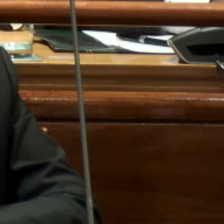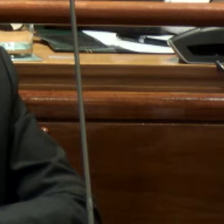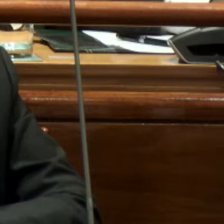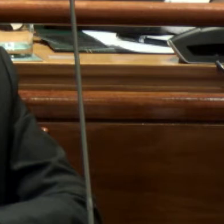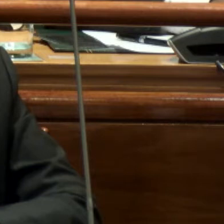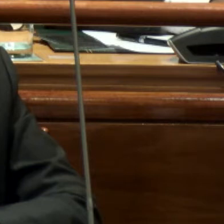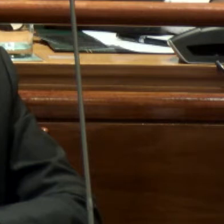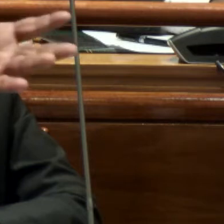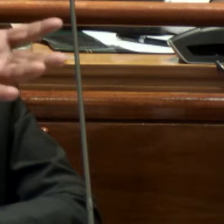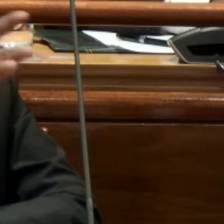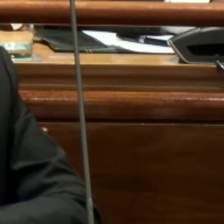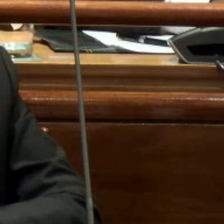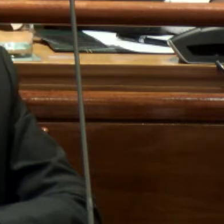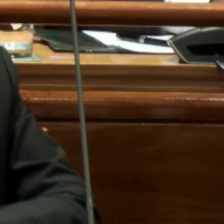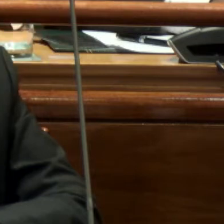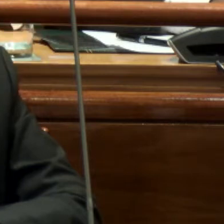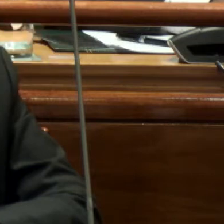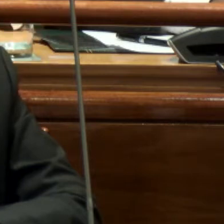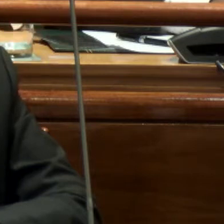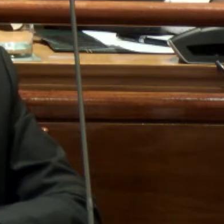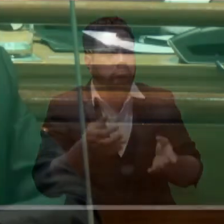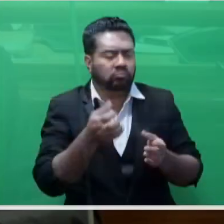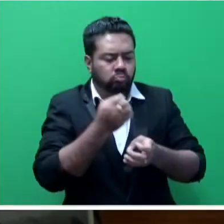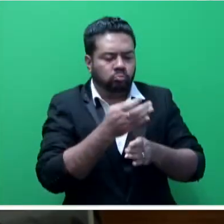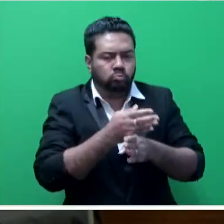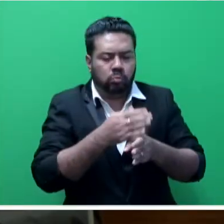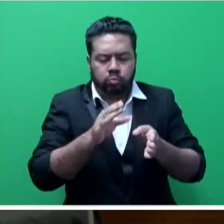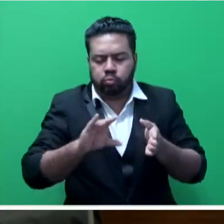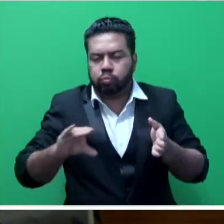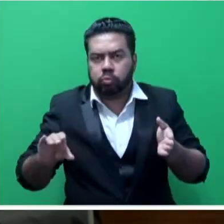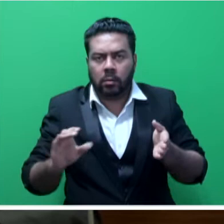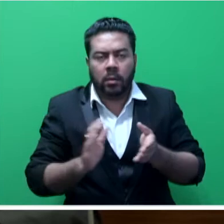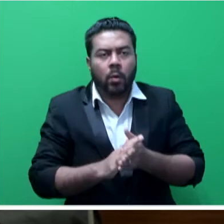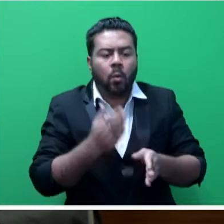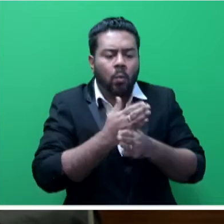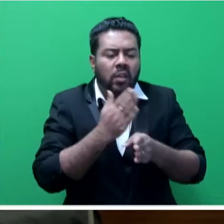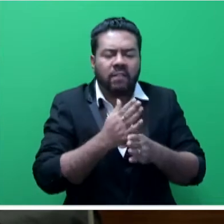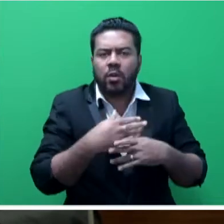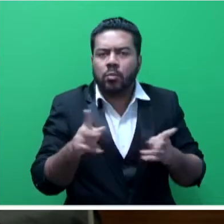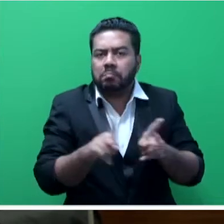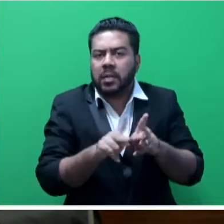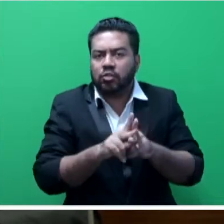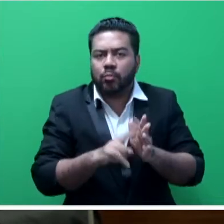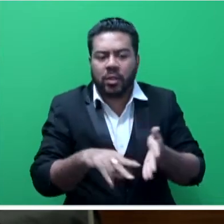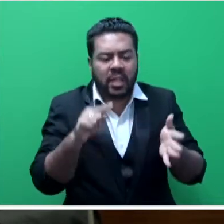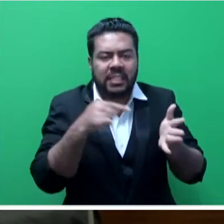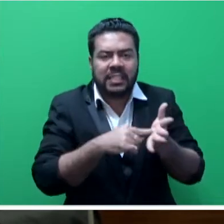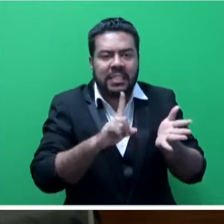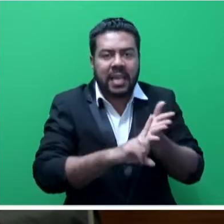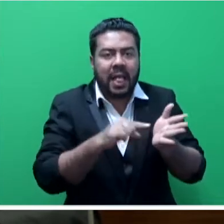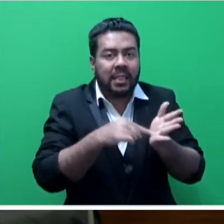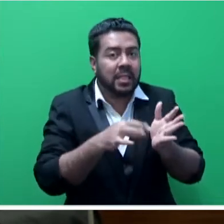is, our ministry is working very closely with EATL-TV. They're having regular meetings with the Deputy